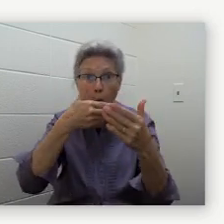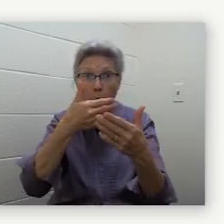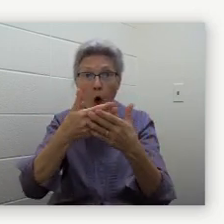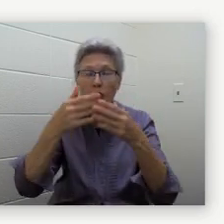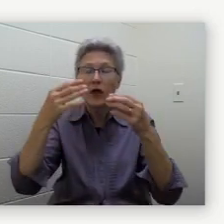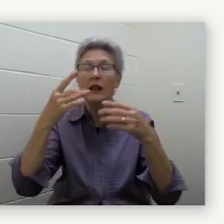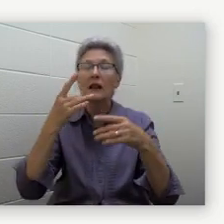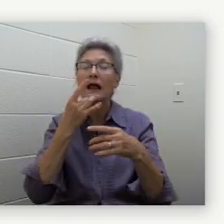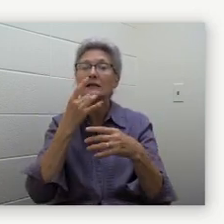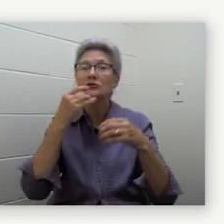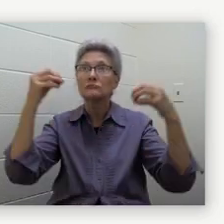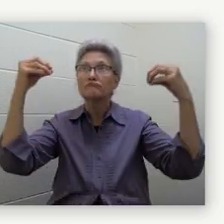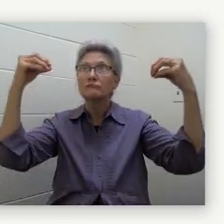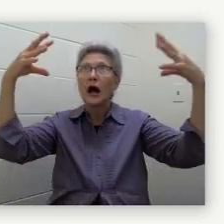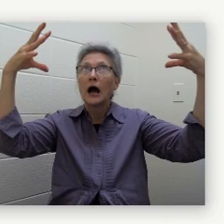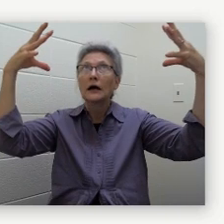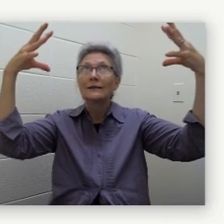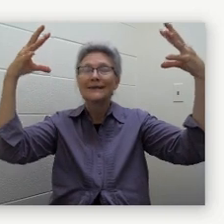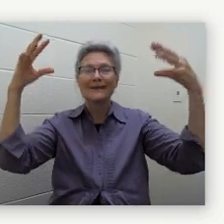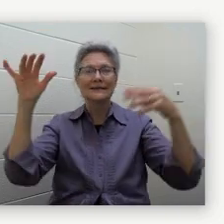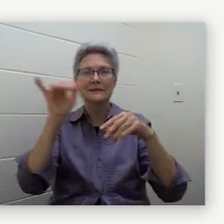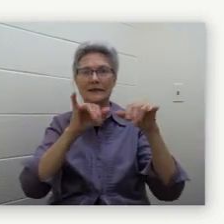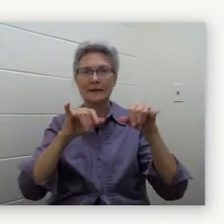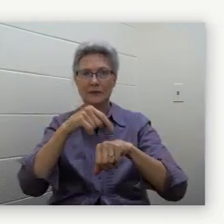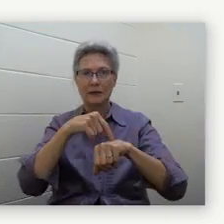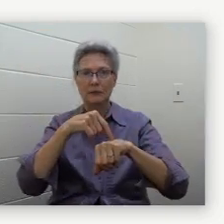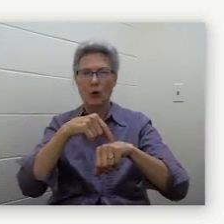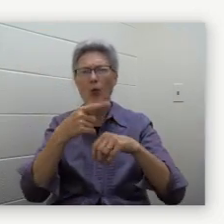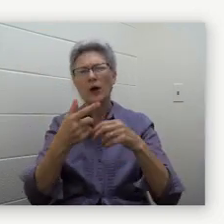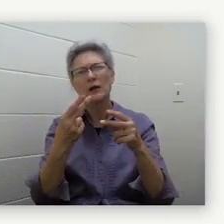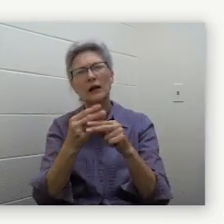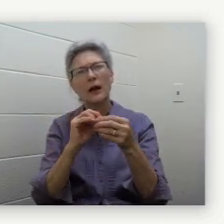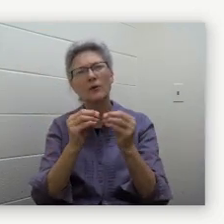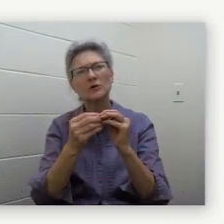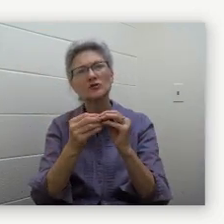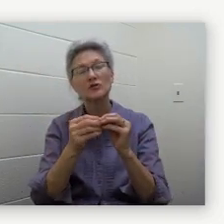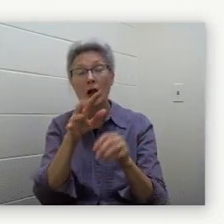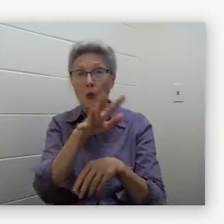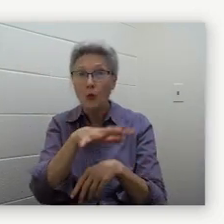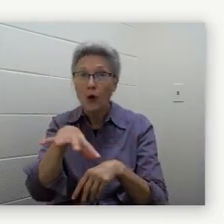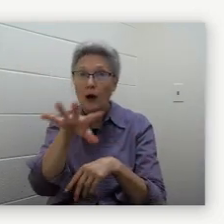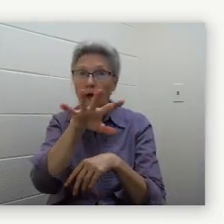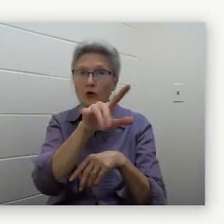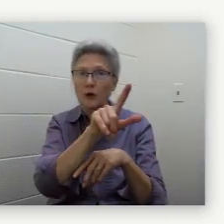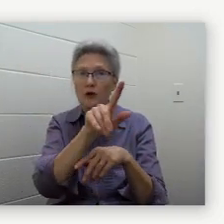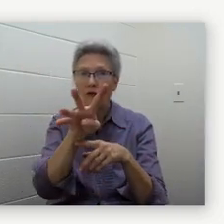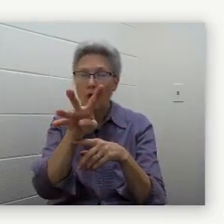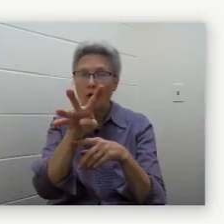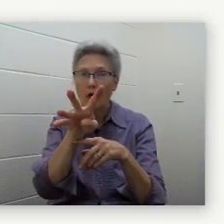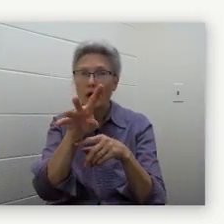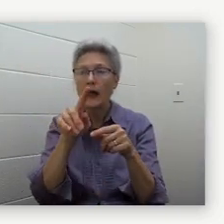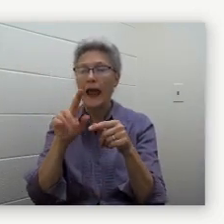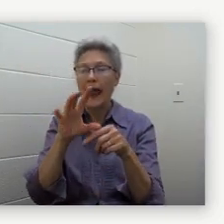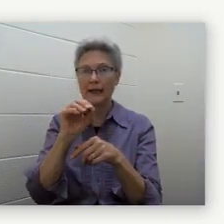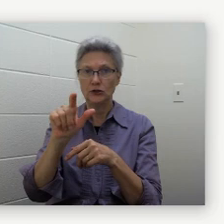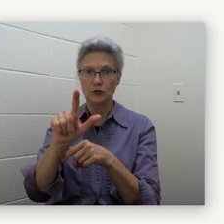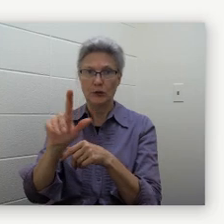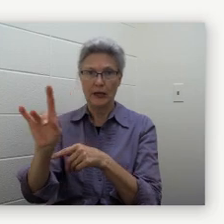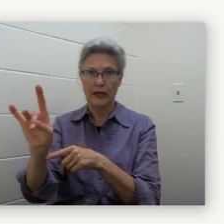I'm using estimation again, I'm going to think about what numbers could I round 24 and 28 to make this easier for me to